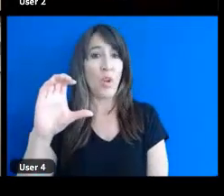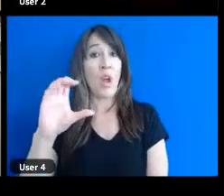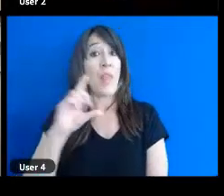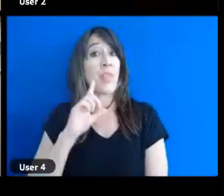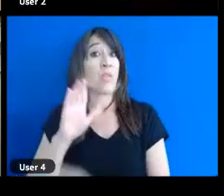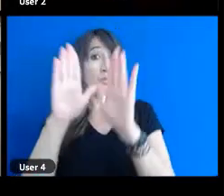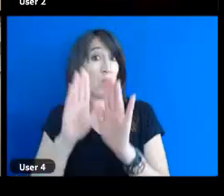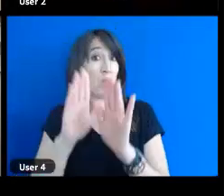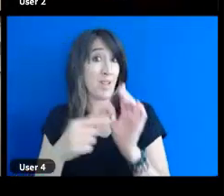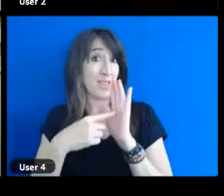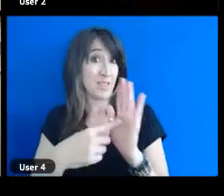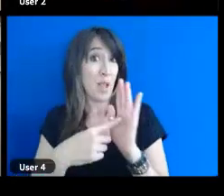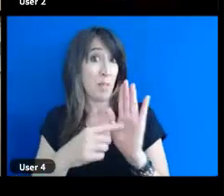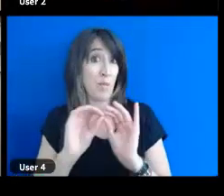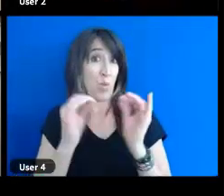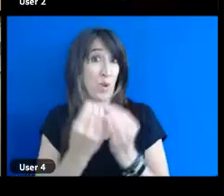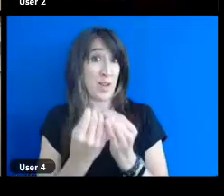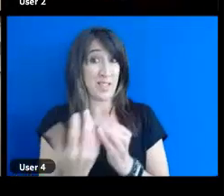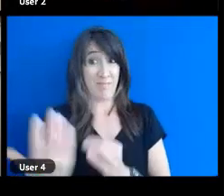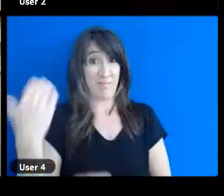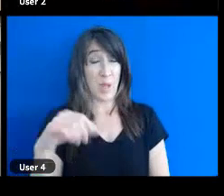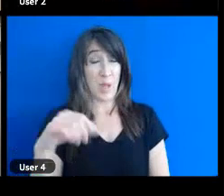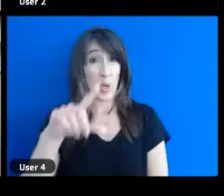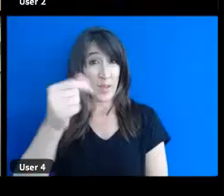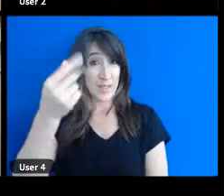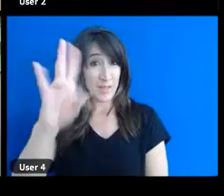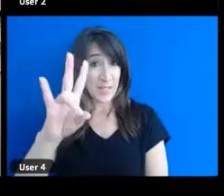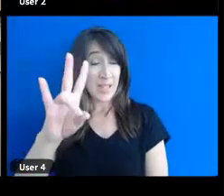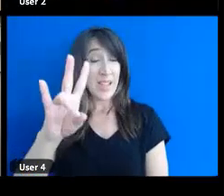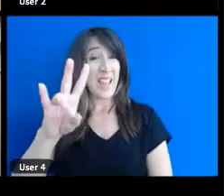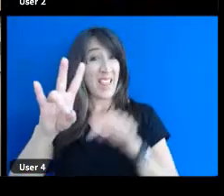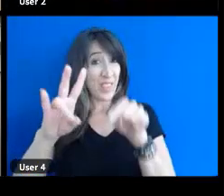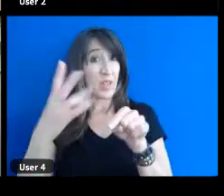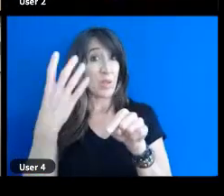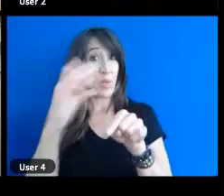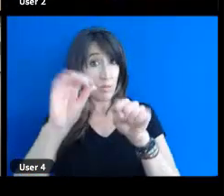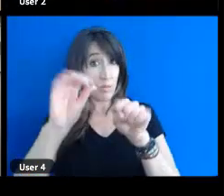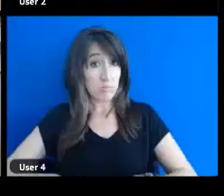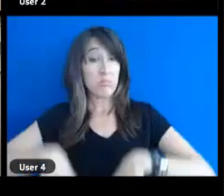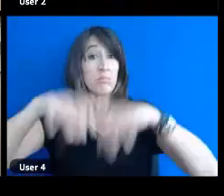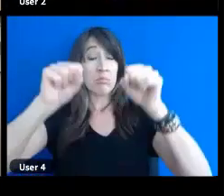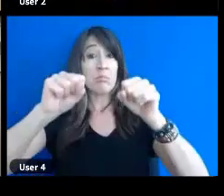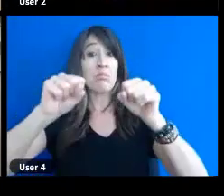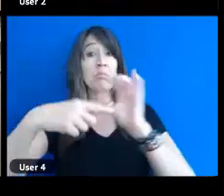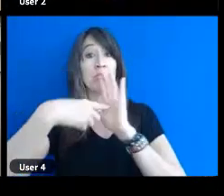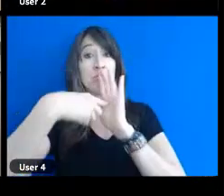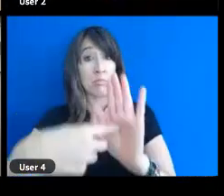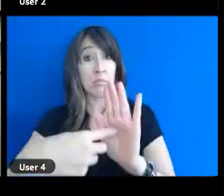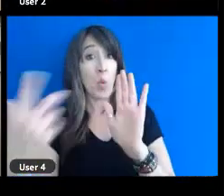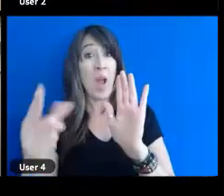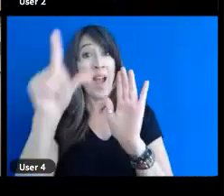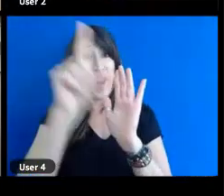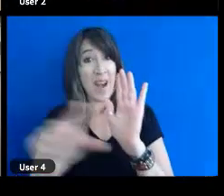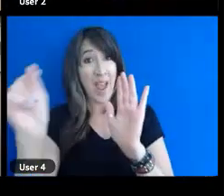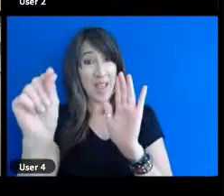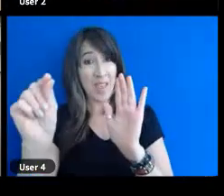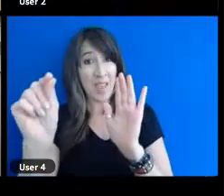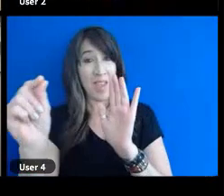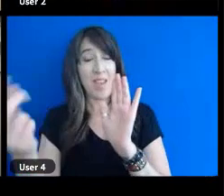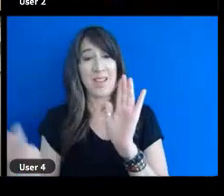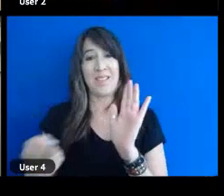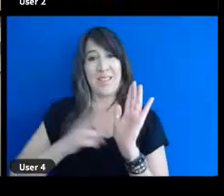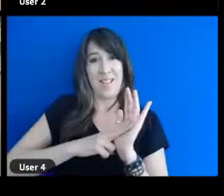great example of an organization back in 2017 that took a stand for something that they believed in was